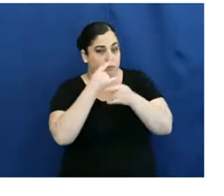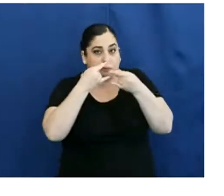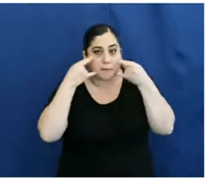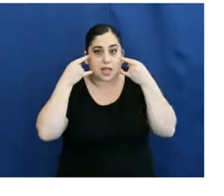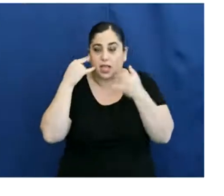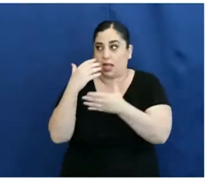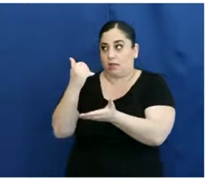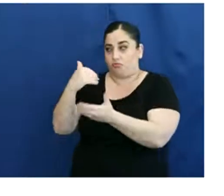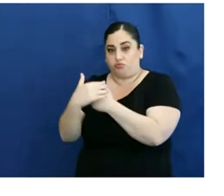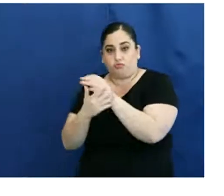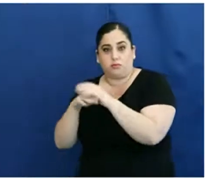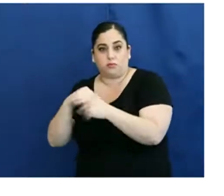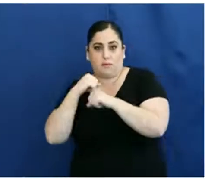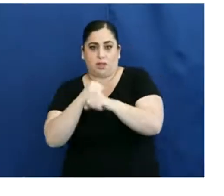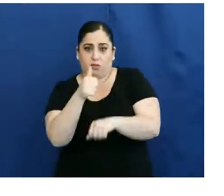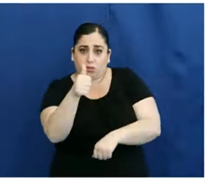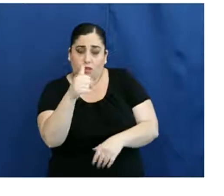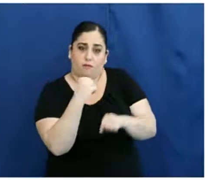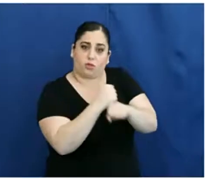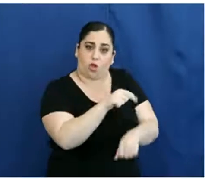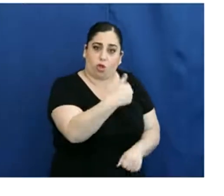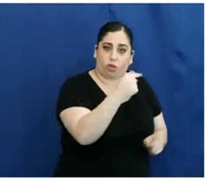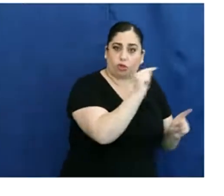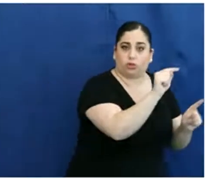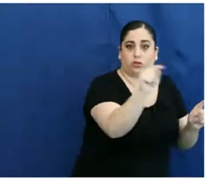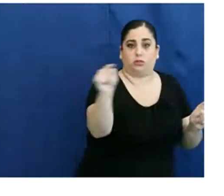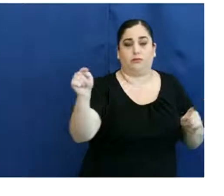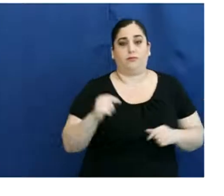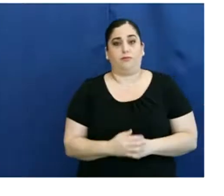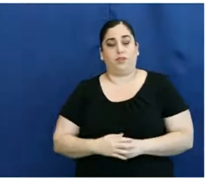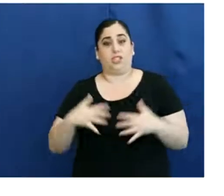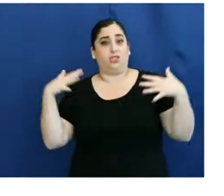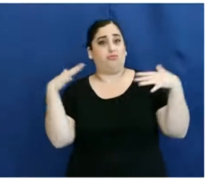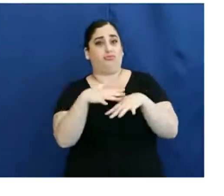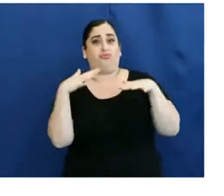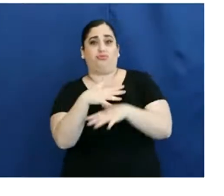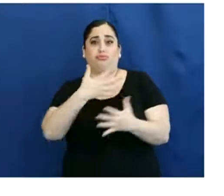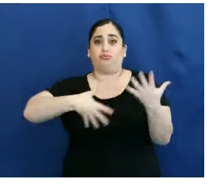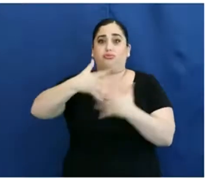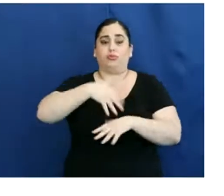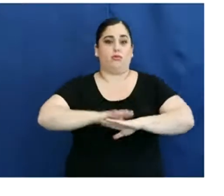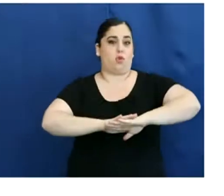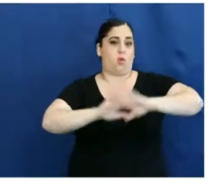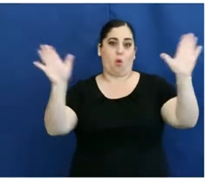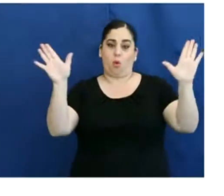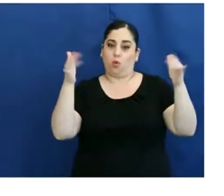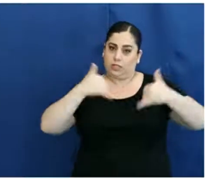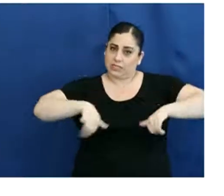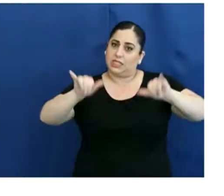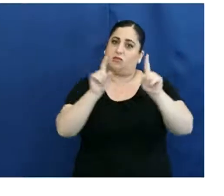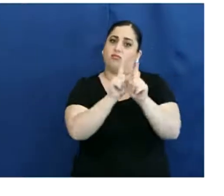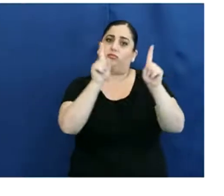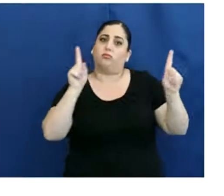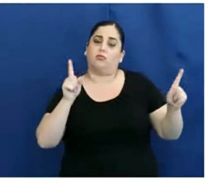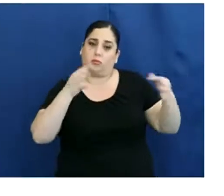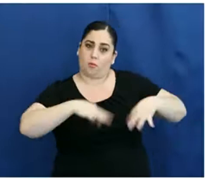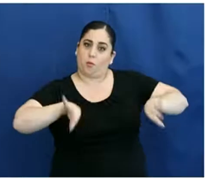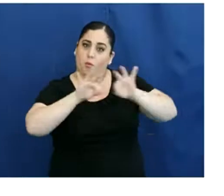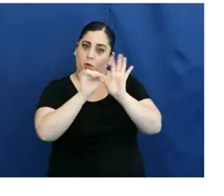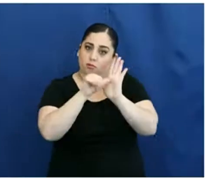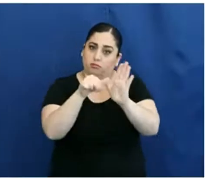really encourage San Diegans utilize the mask, avoid the high-risk settings, maintain physical distancing. Let's continue a strong